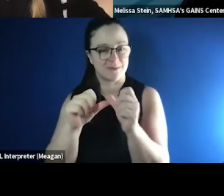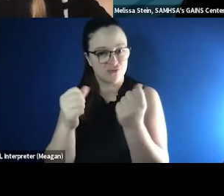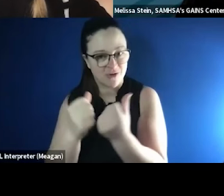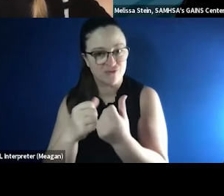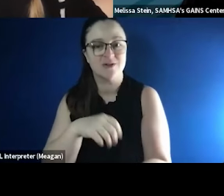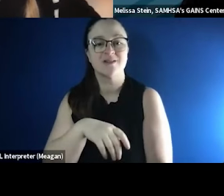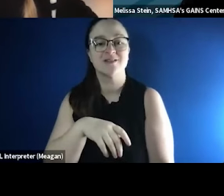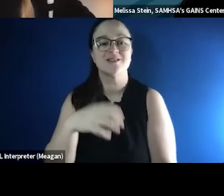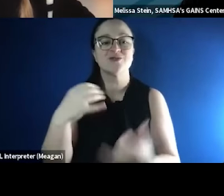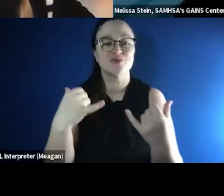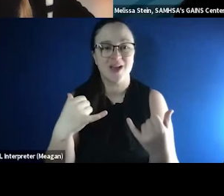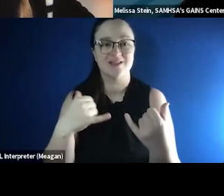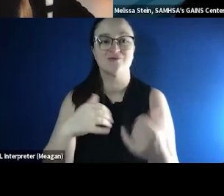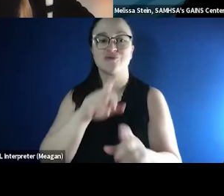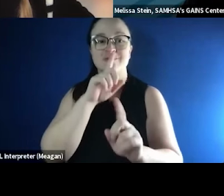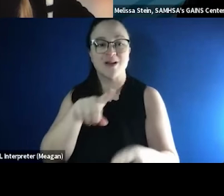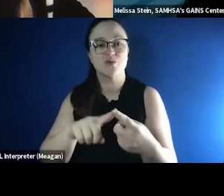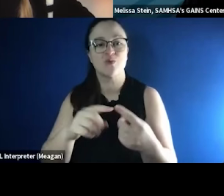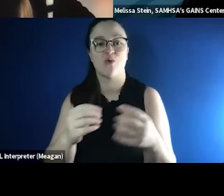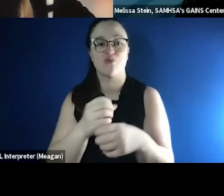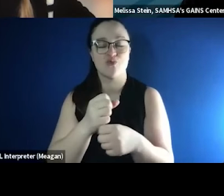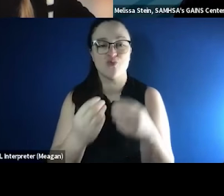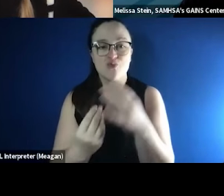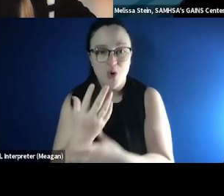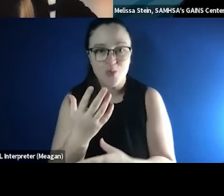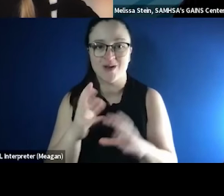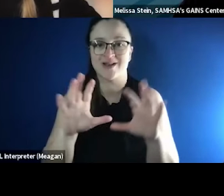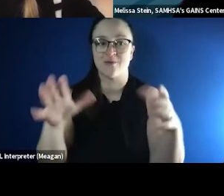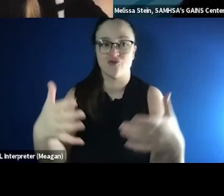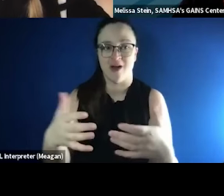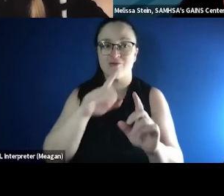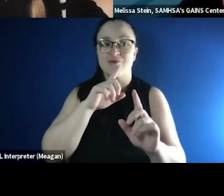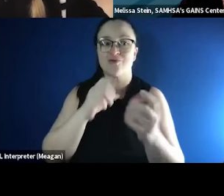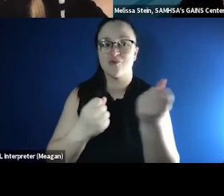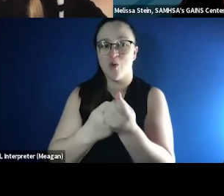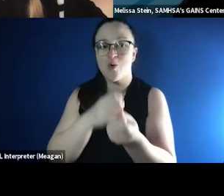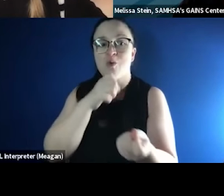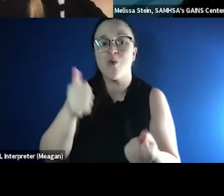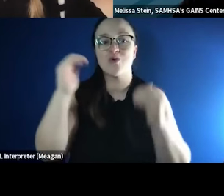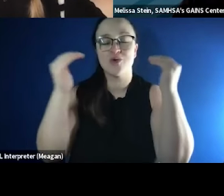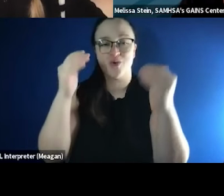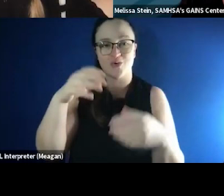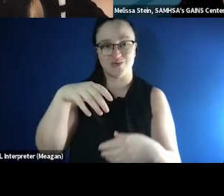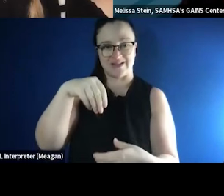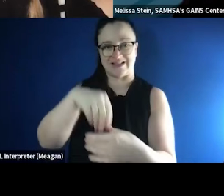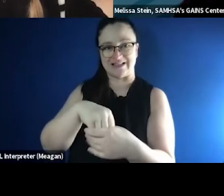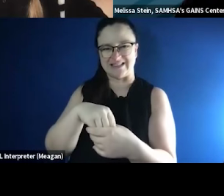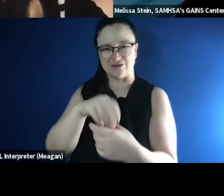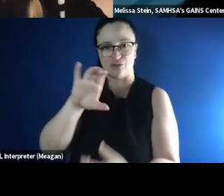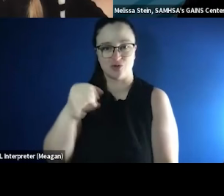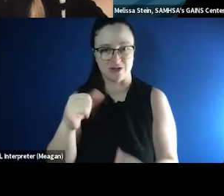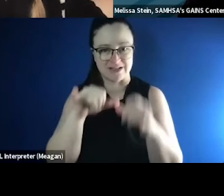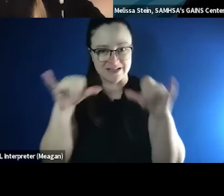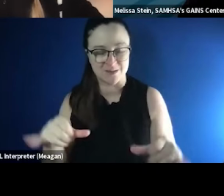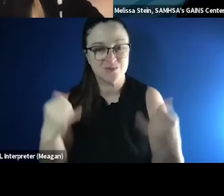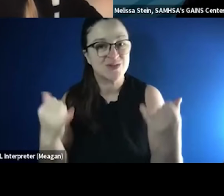to a Growing Demographic, Supporting Older Adults Populations Within the Criminal Justice System. And today's